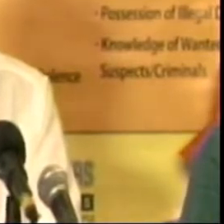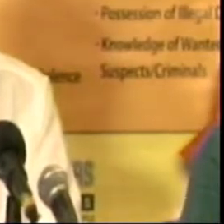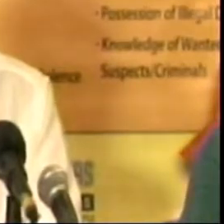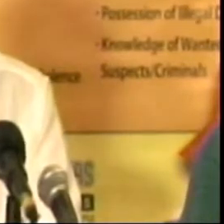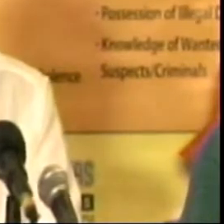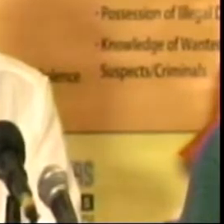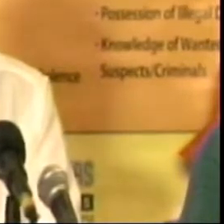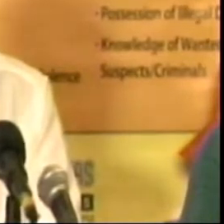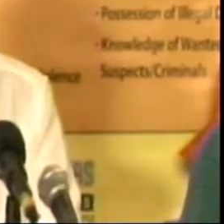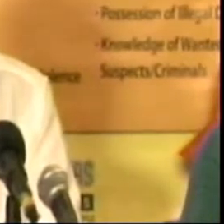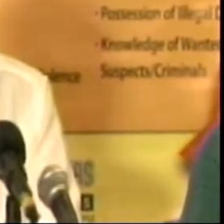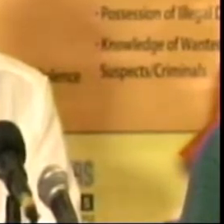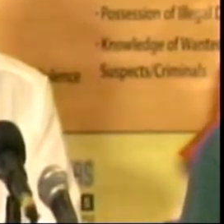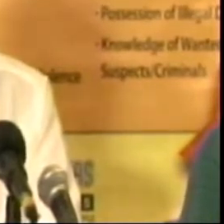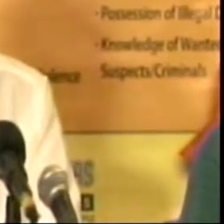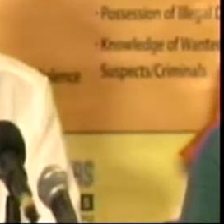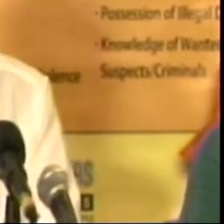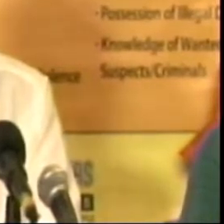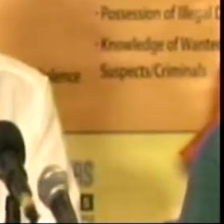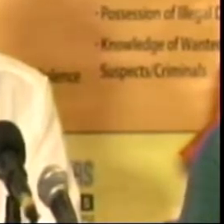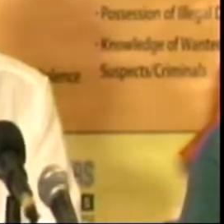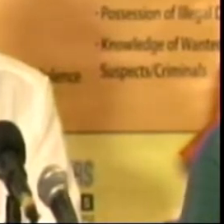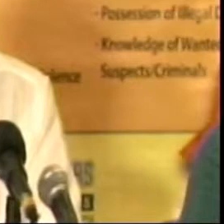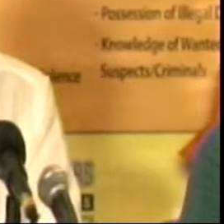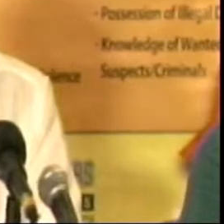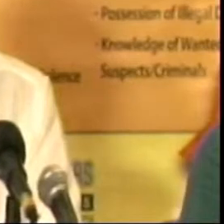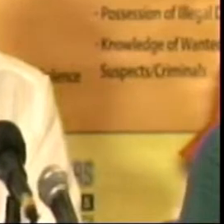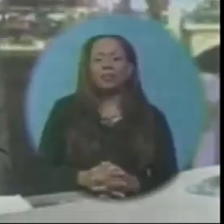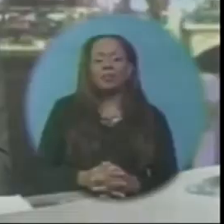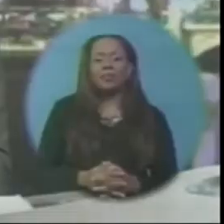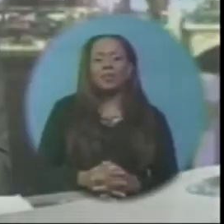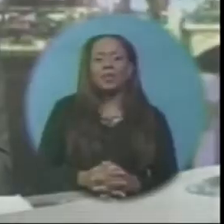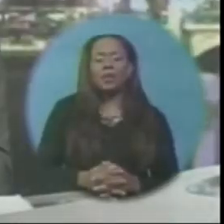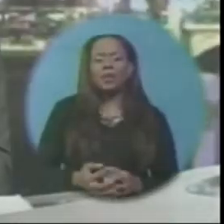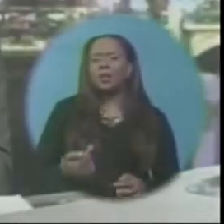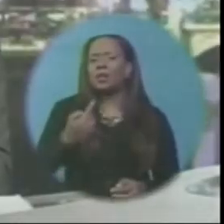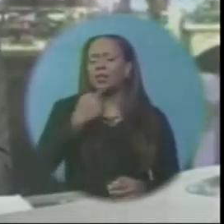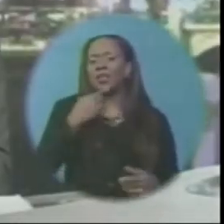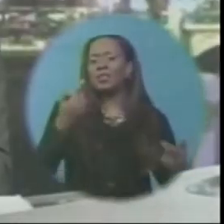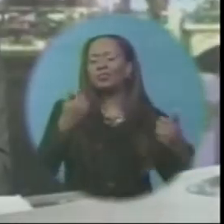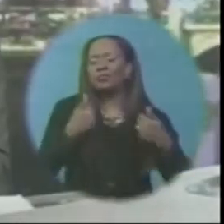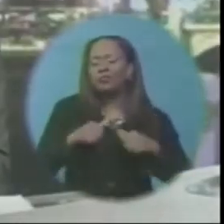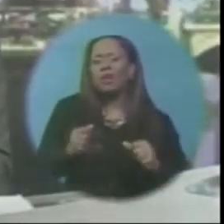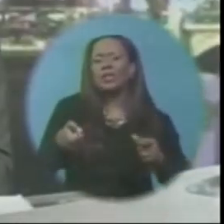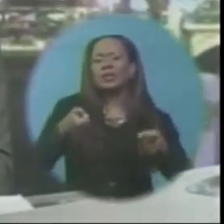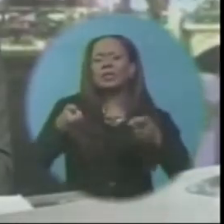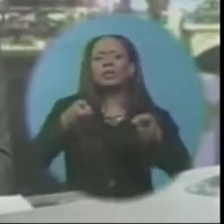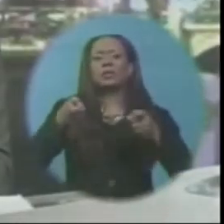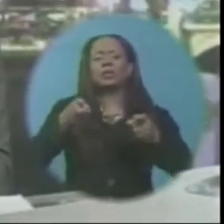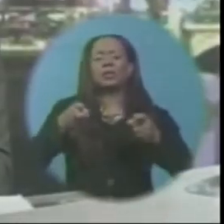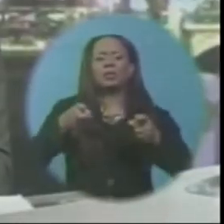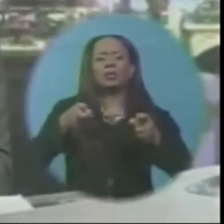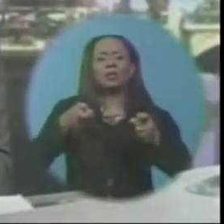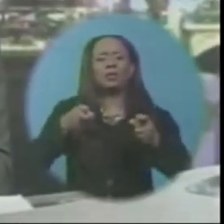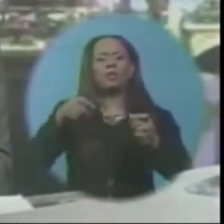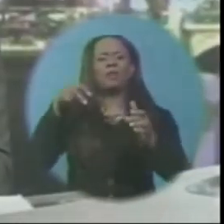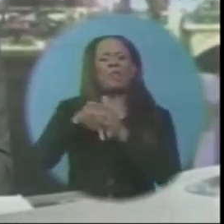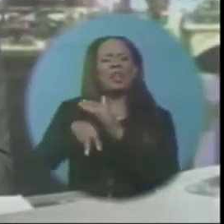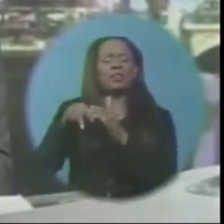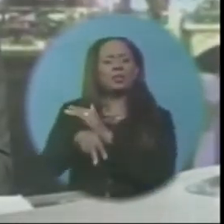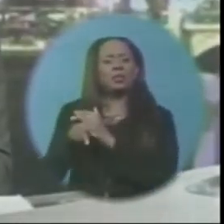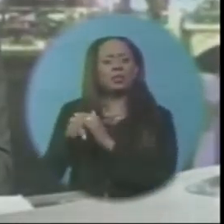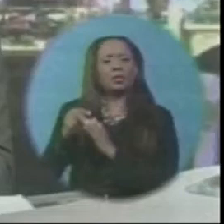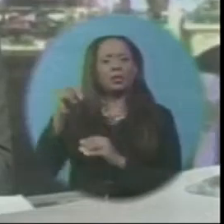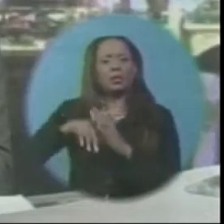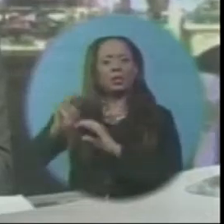subsequent action that may be taken by the police. Mr. Reid says they have been trying to tackle the issue of